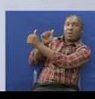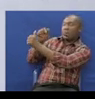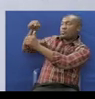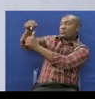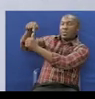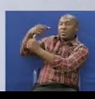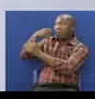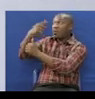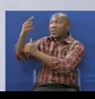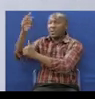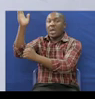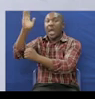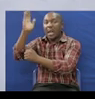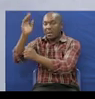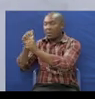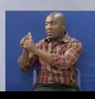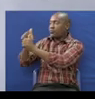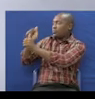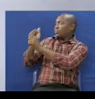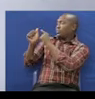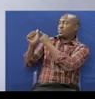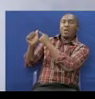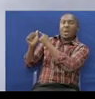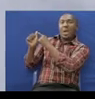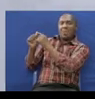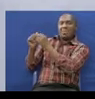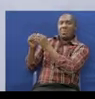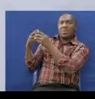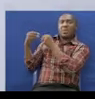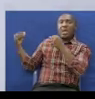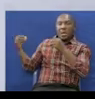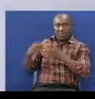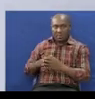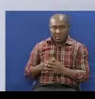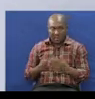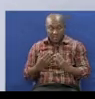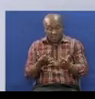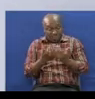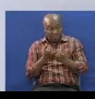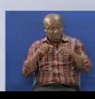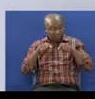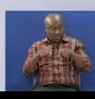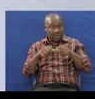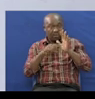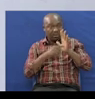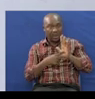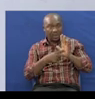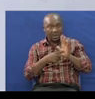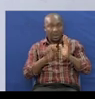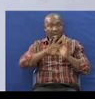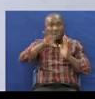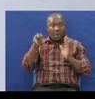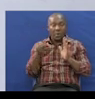back. That's on the point of the sunrise and sunset.